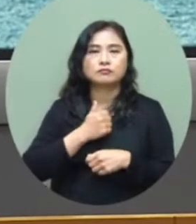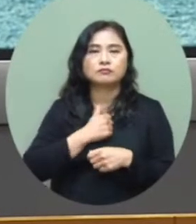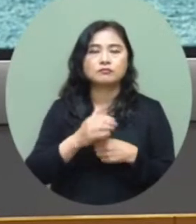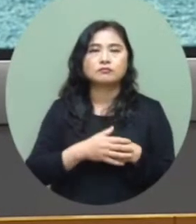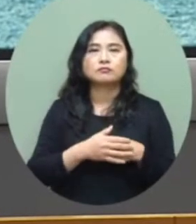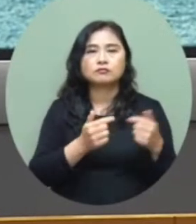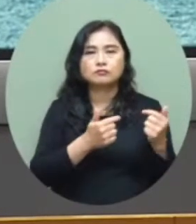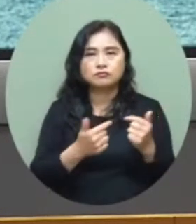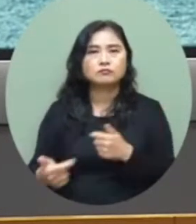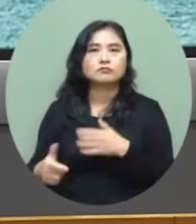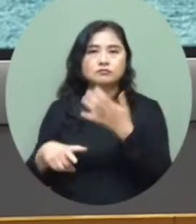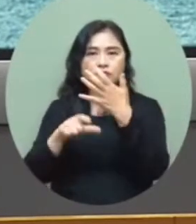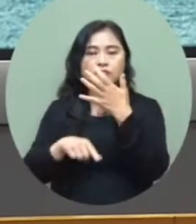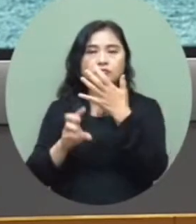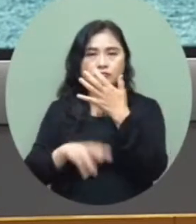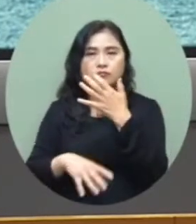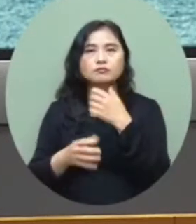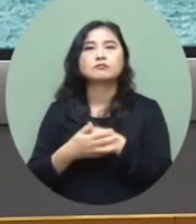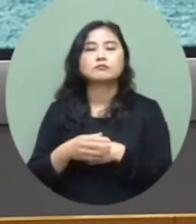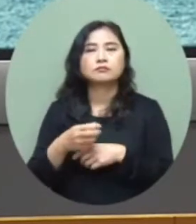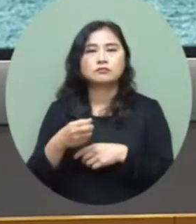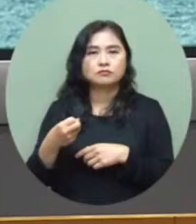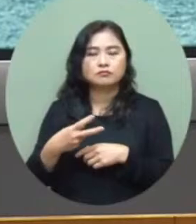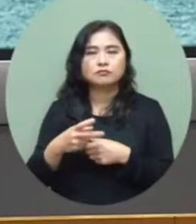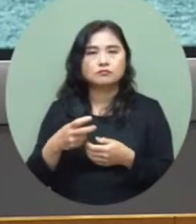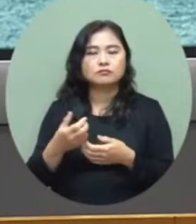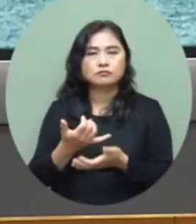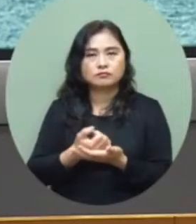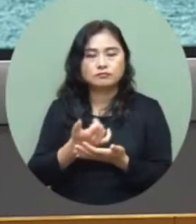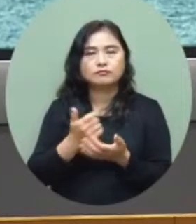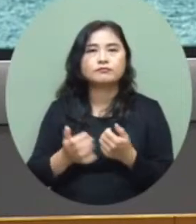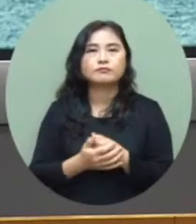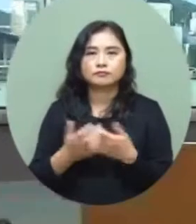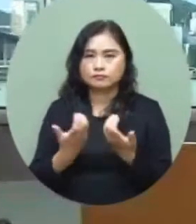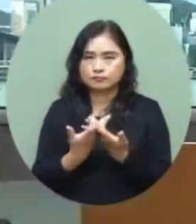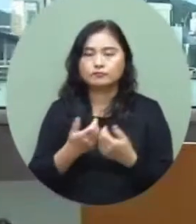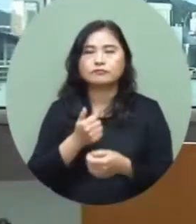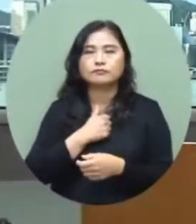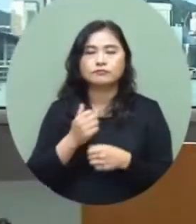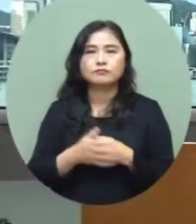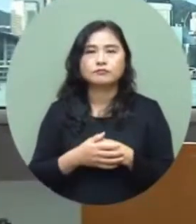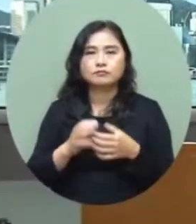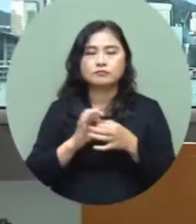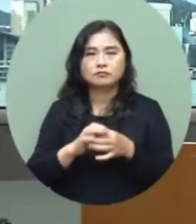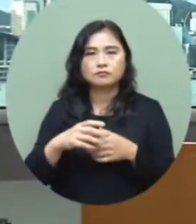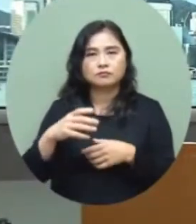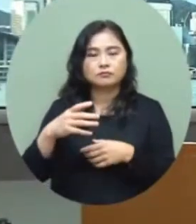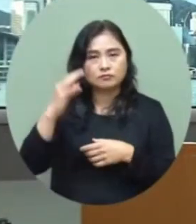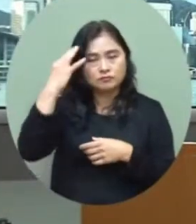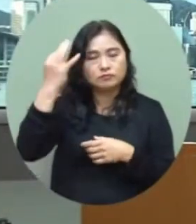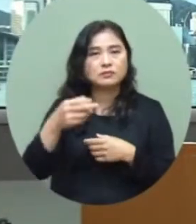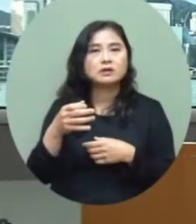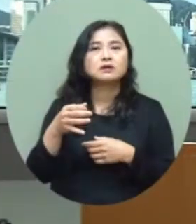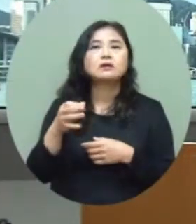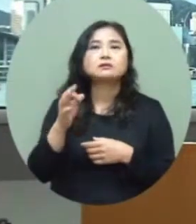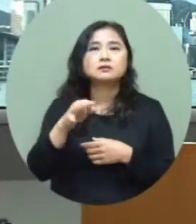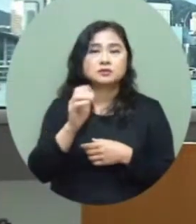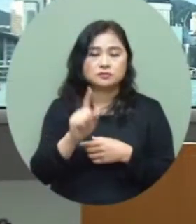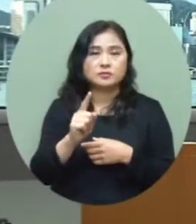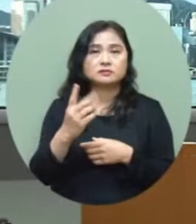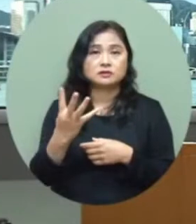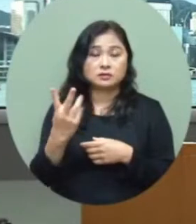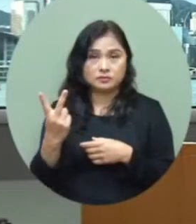kits. And when necessary, they would also replenish the supplies, and therefore we will be doing a review in due course. With regard